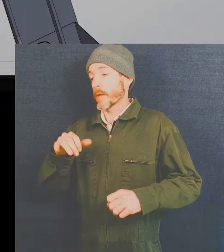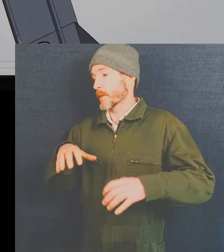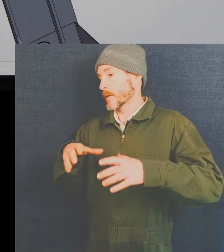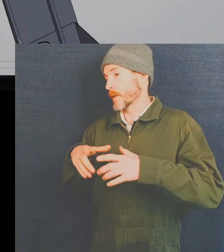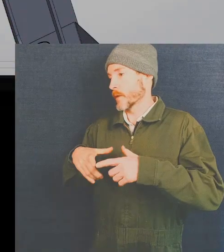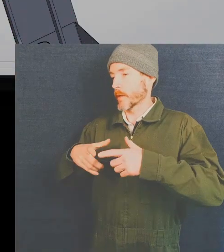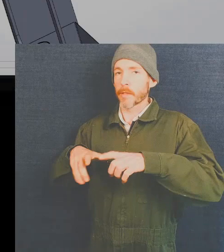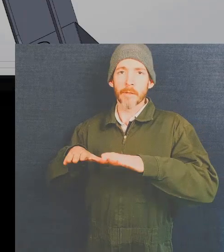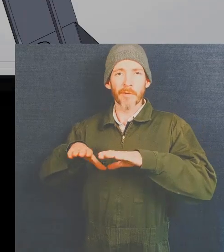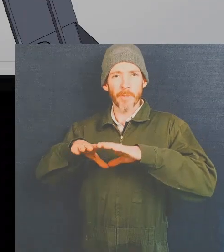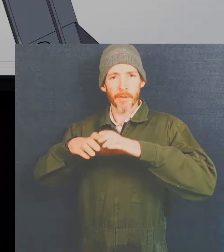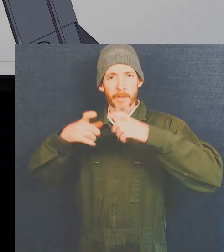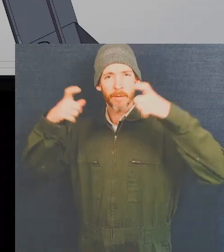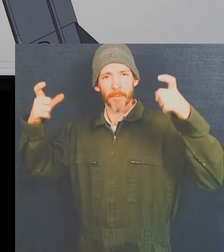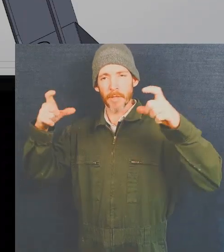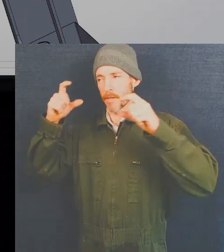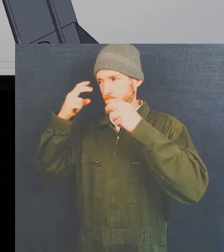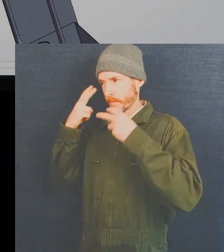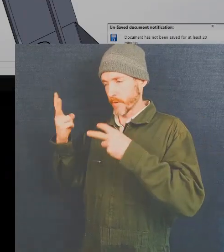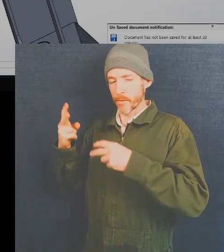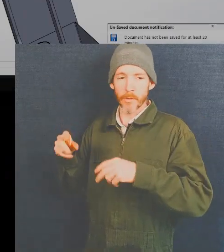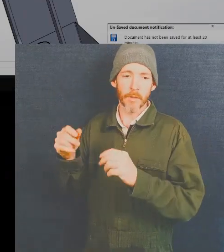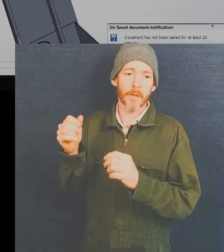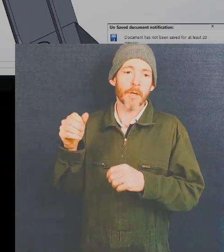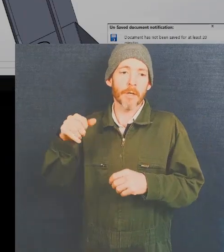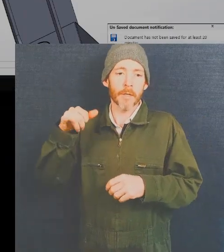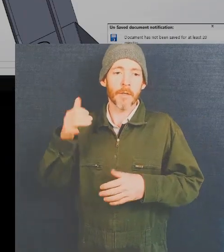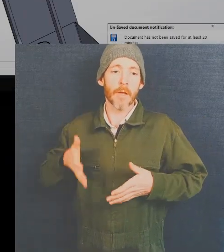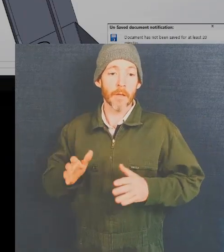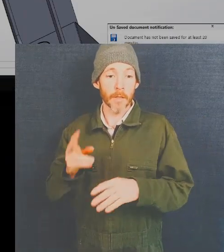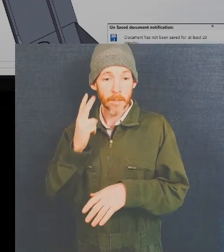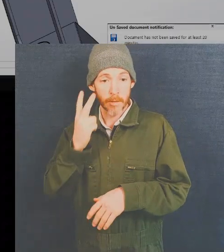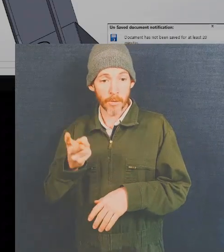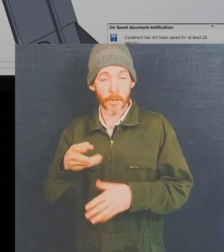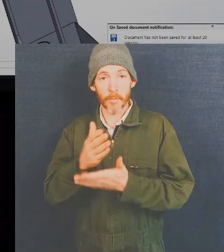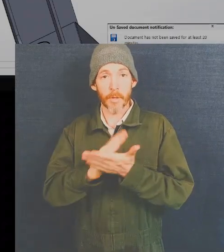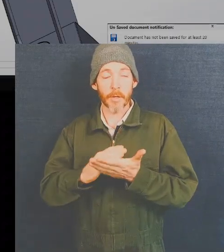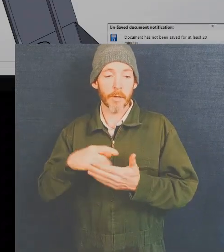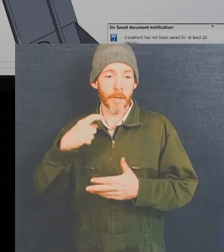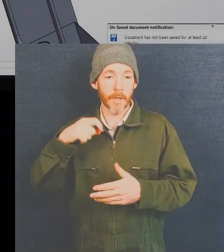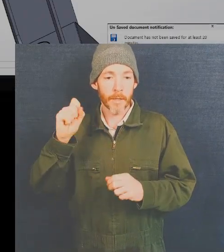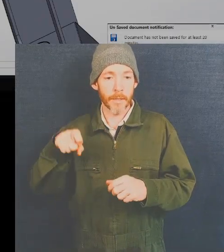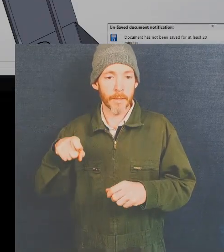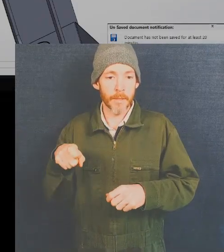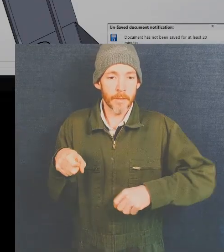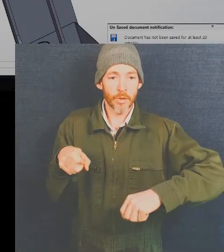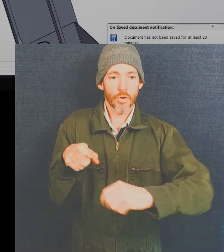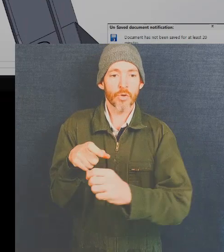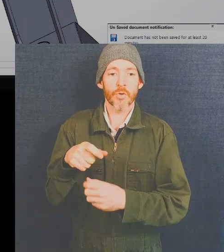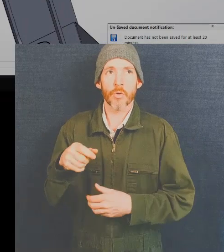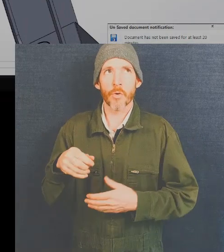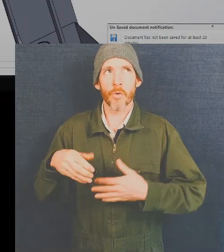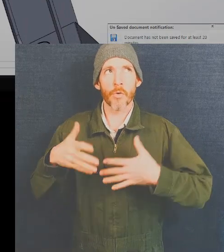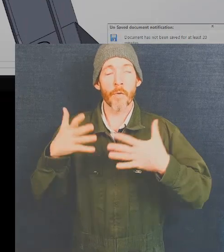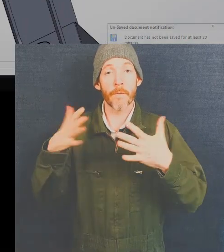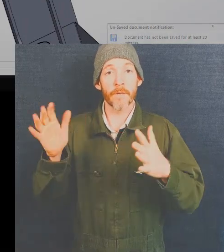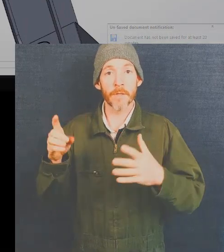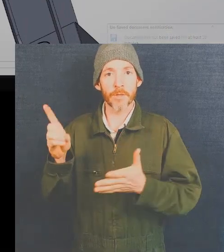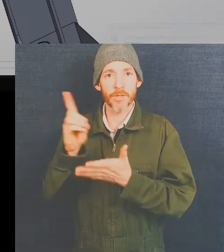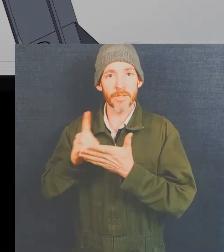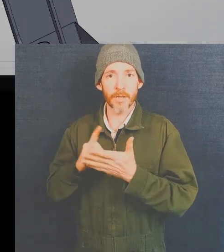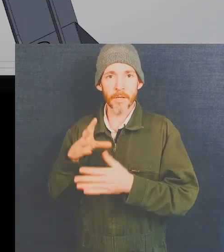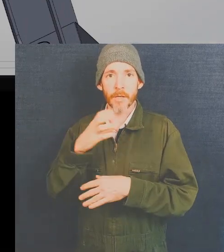So that's the the big view. Let's look at the part I need